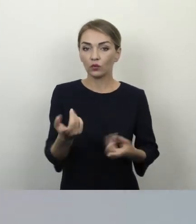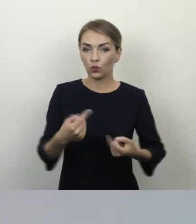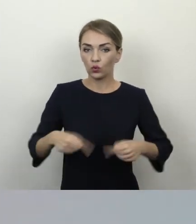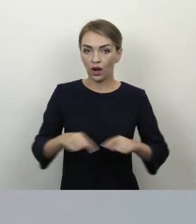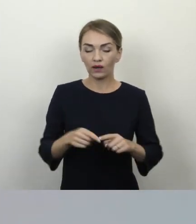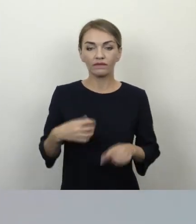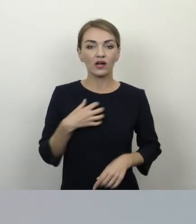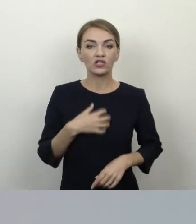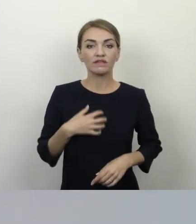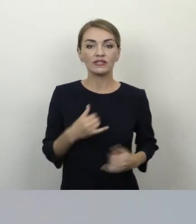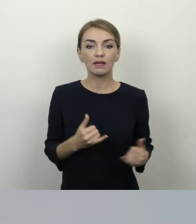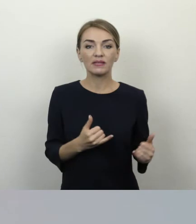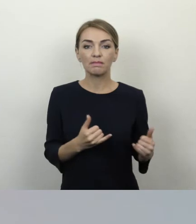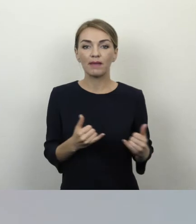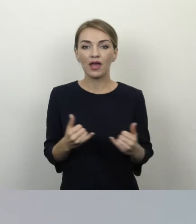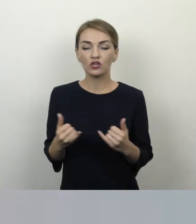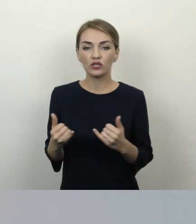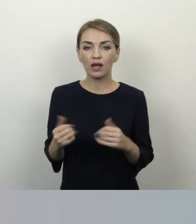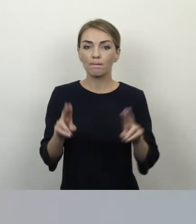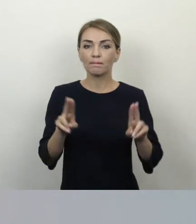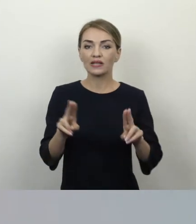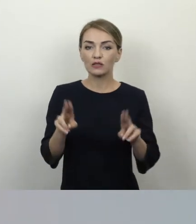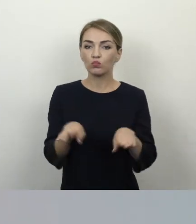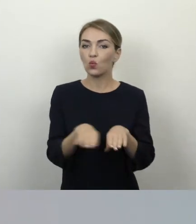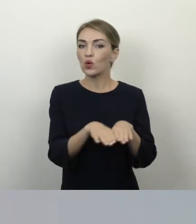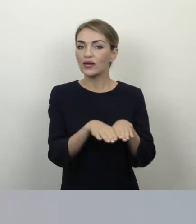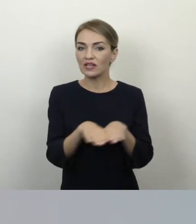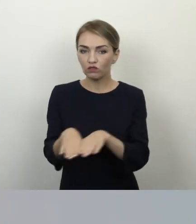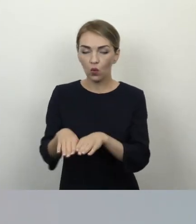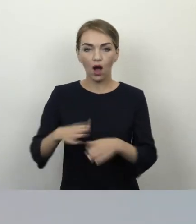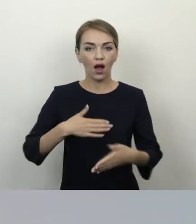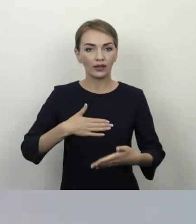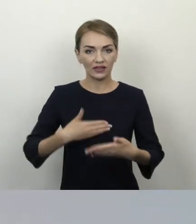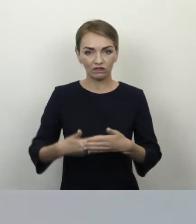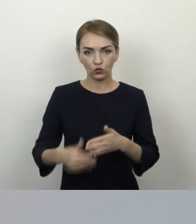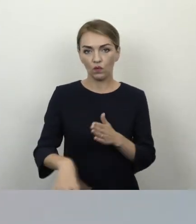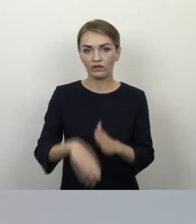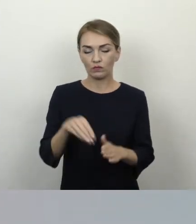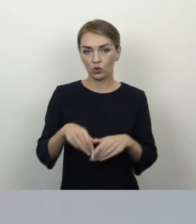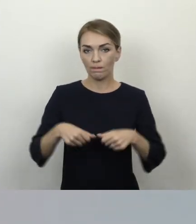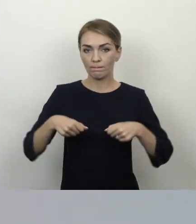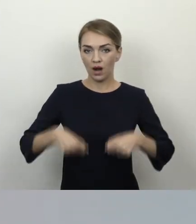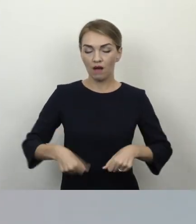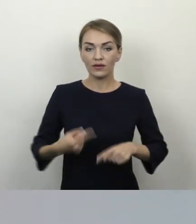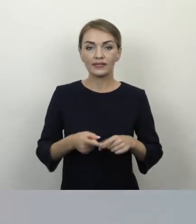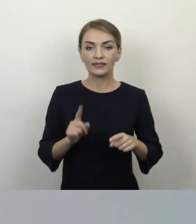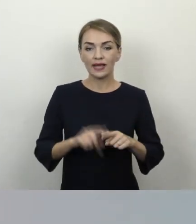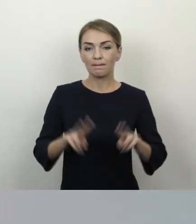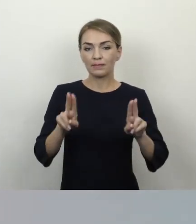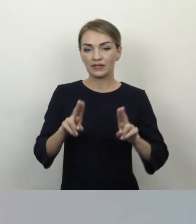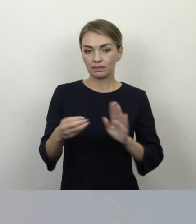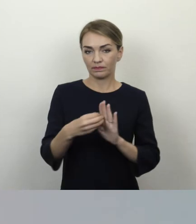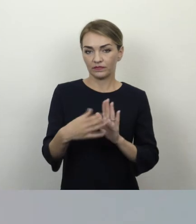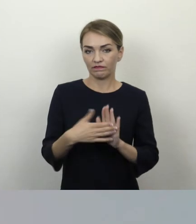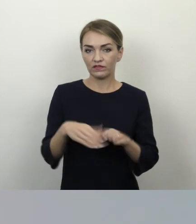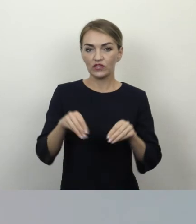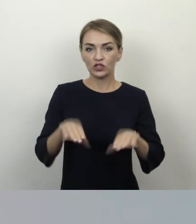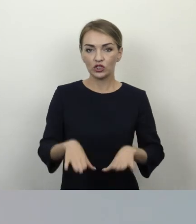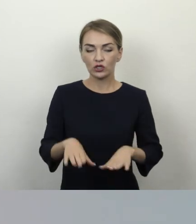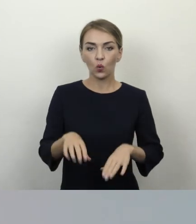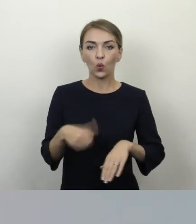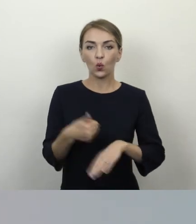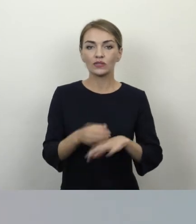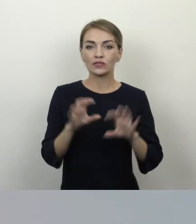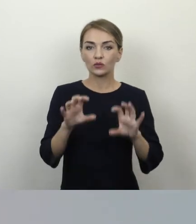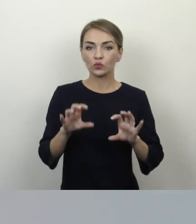mandates for several, distributing between several districts. But what is important is that the equal